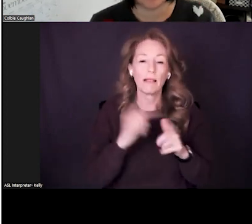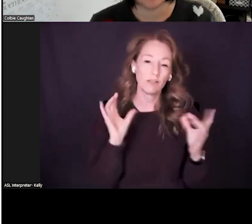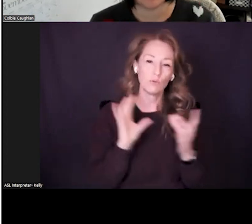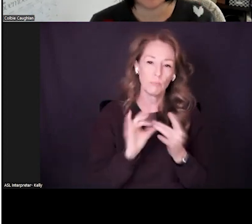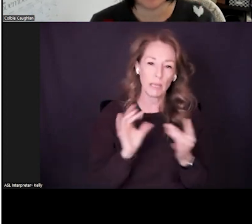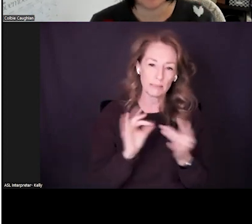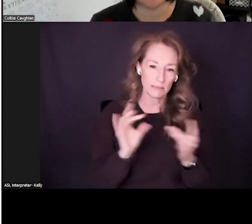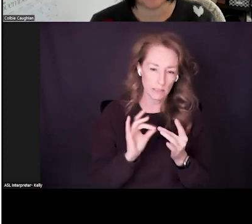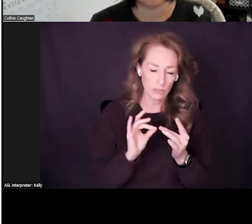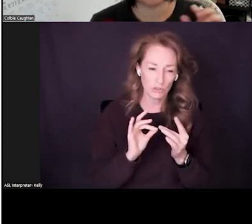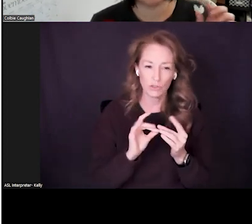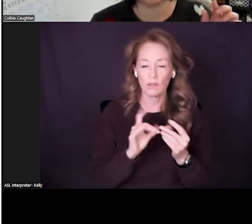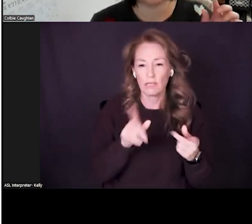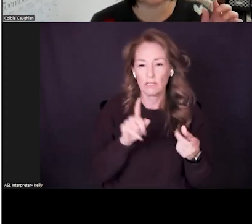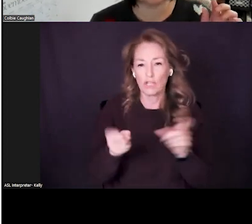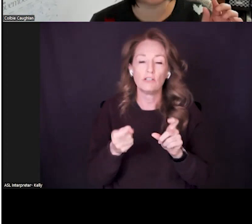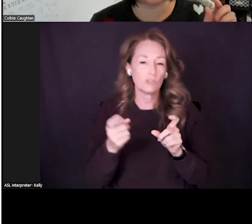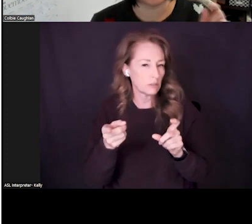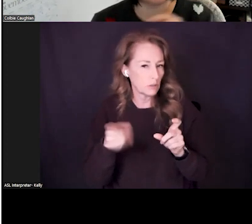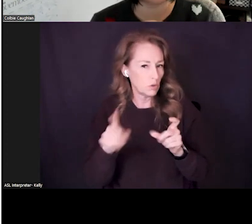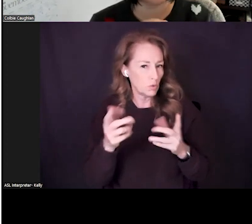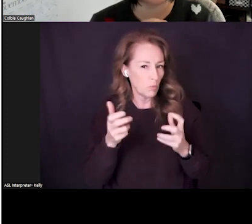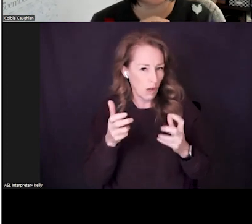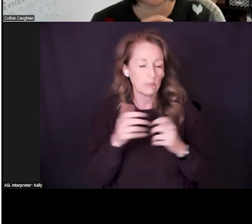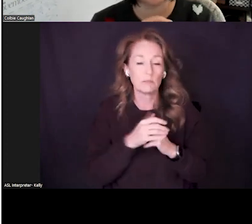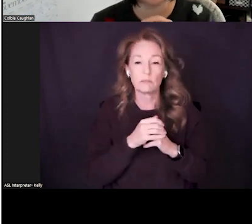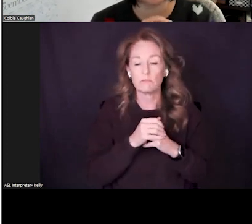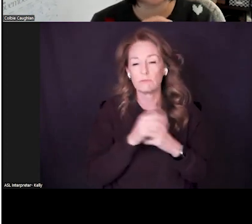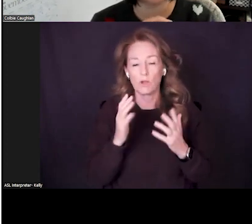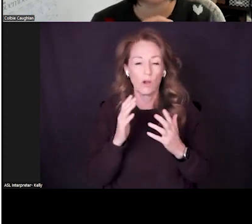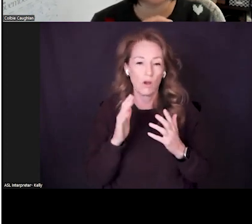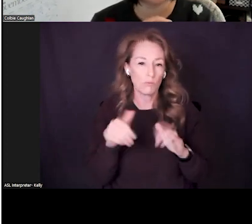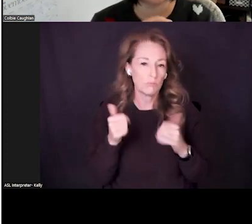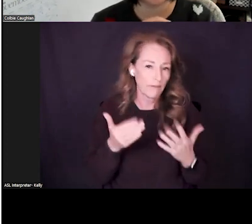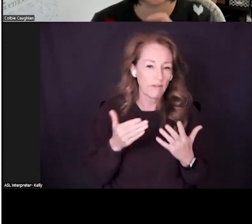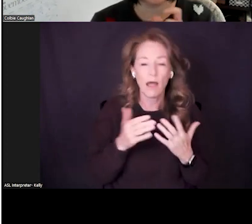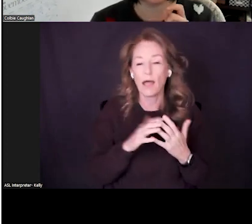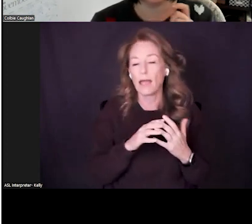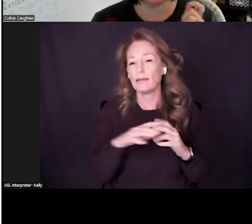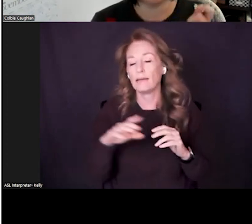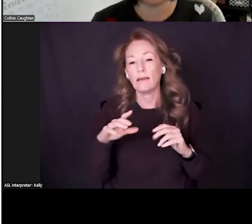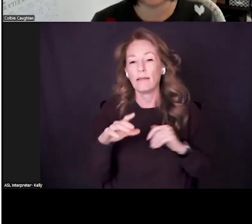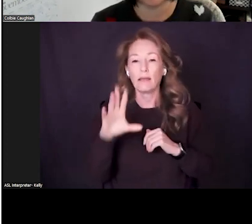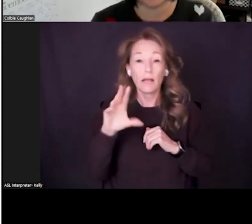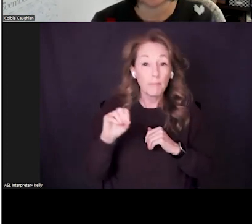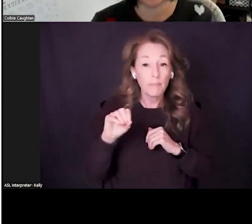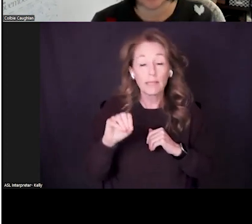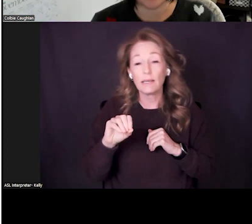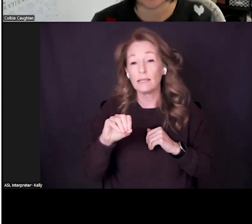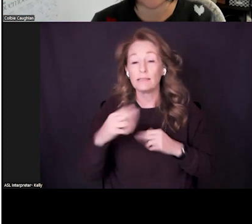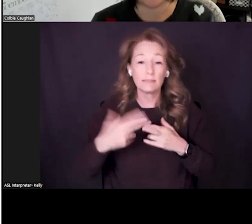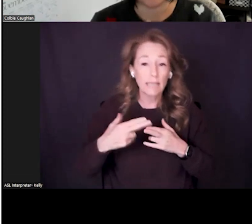the changes would need to be. So give us the title of the organization or the company, and then what